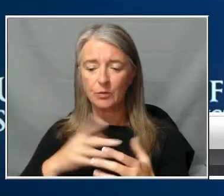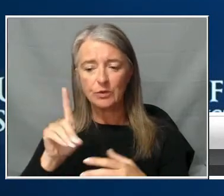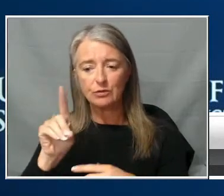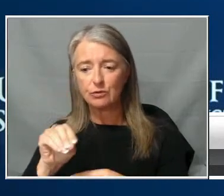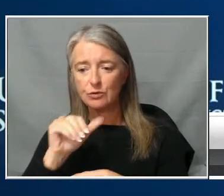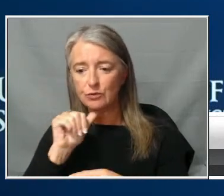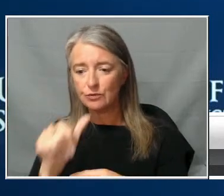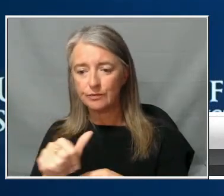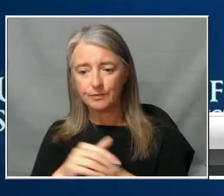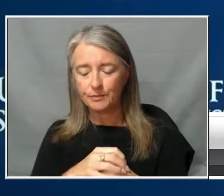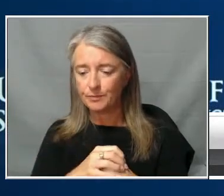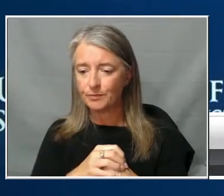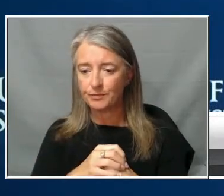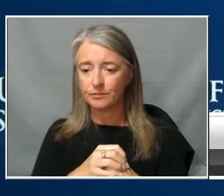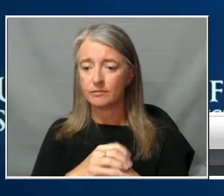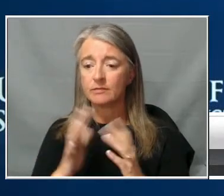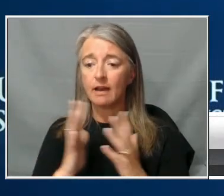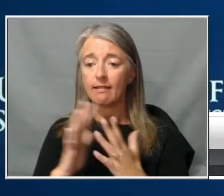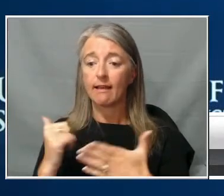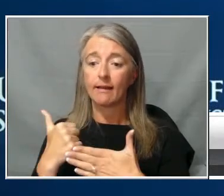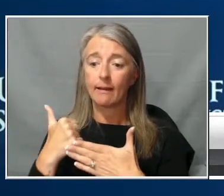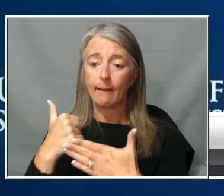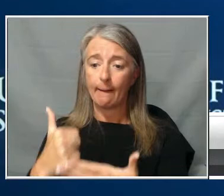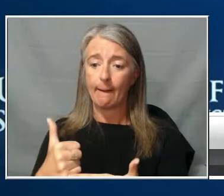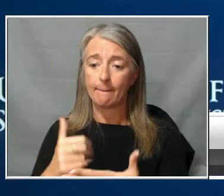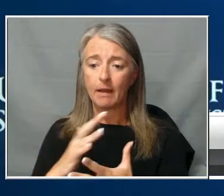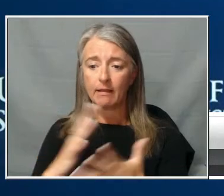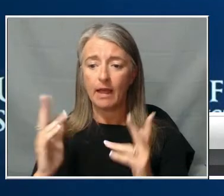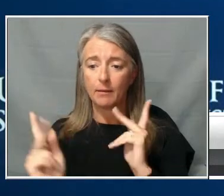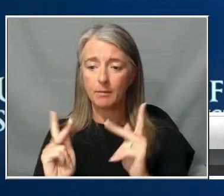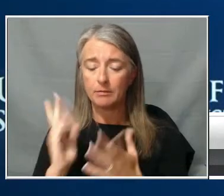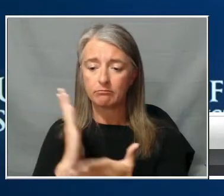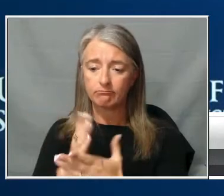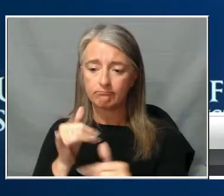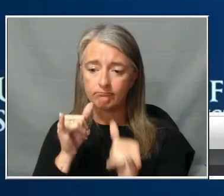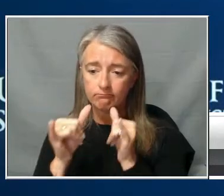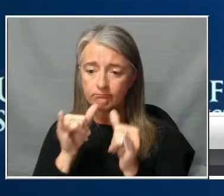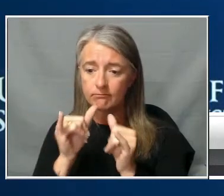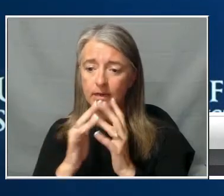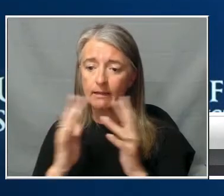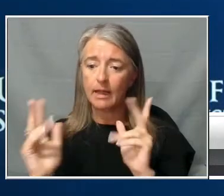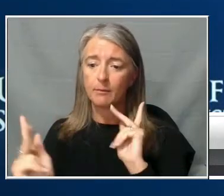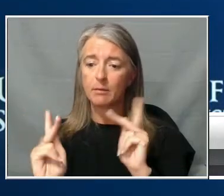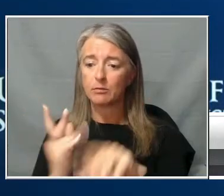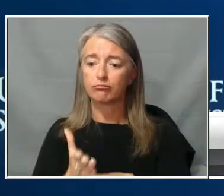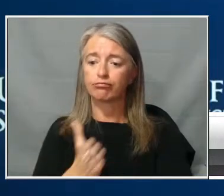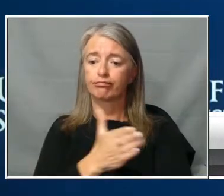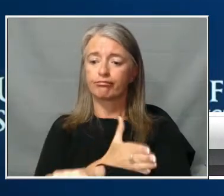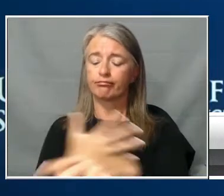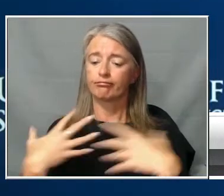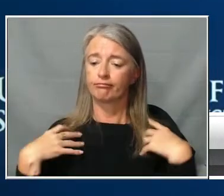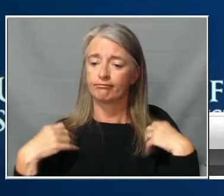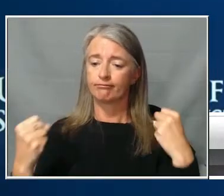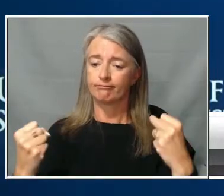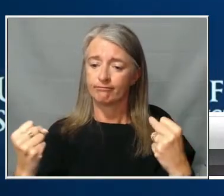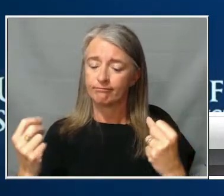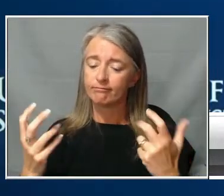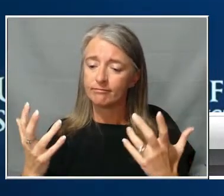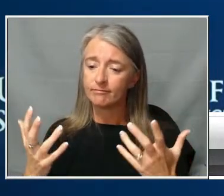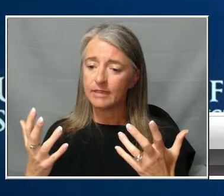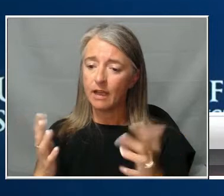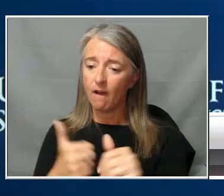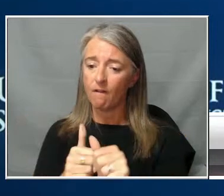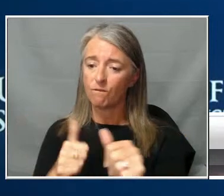lot of help. A lot of people have stopped drinking. A lot of people have been able to improve their health dramatically and avoid of the